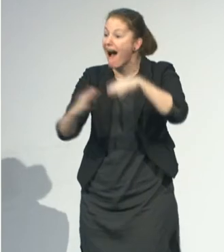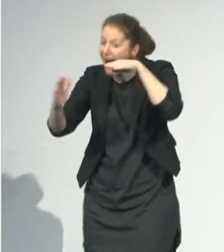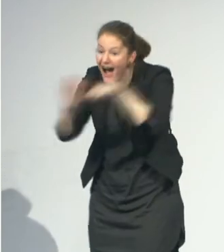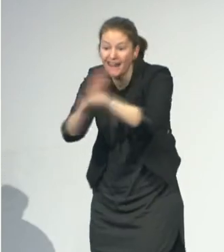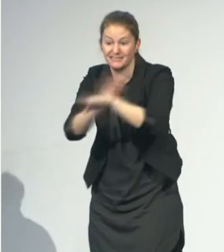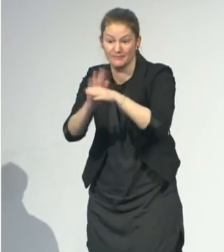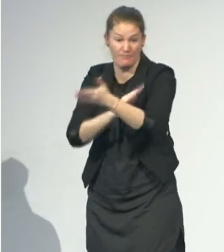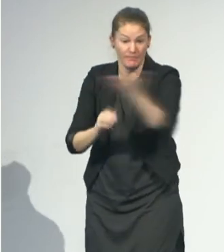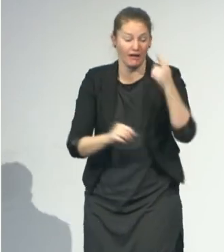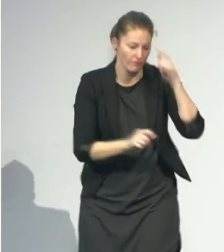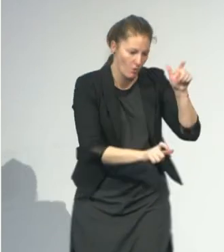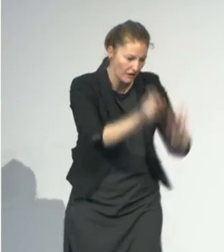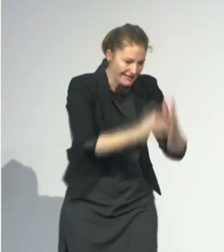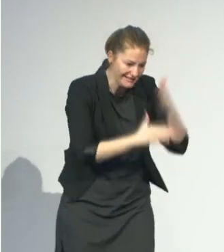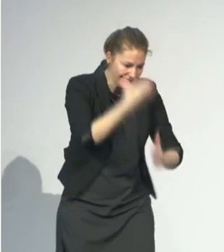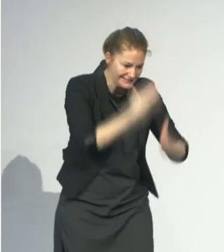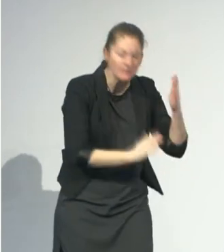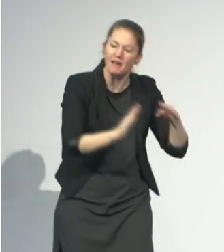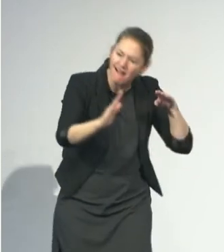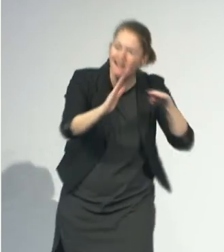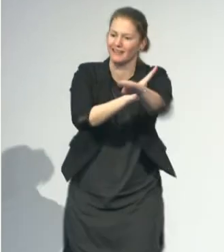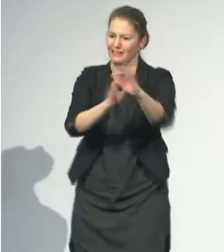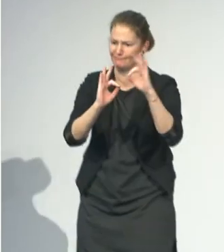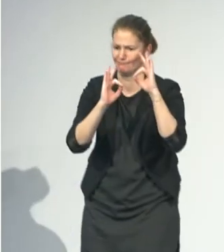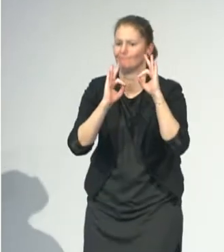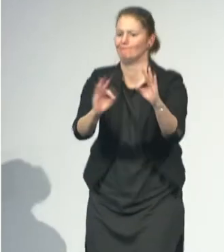I cannot resist to read. This year,